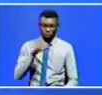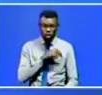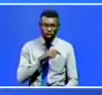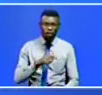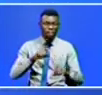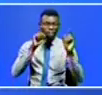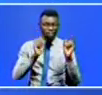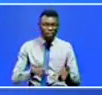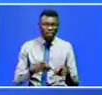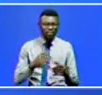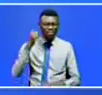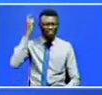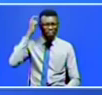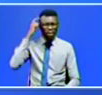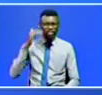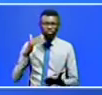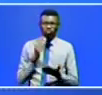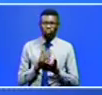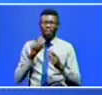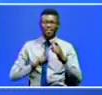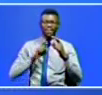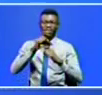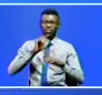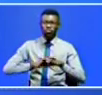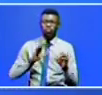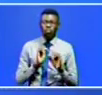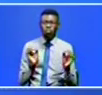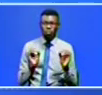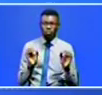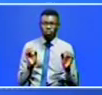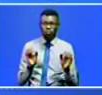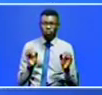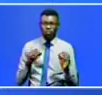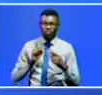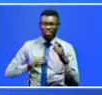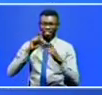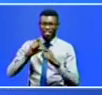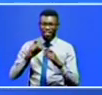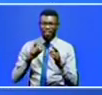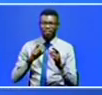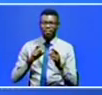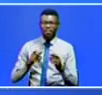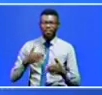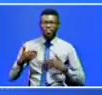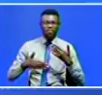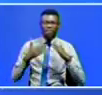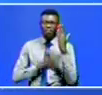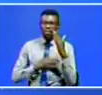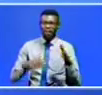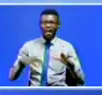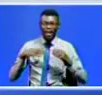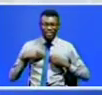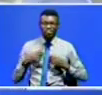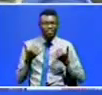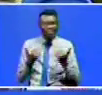need to remove that mentality of revenge. An eye for an eye is an old mentality that we cannot allow in the